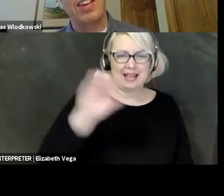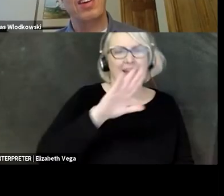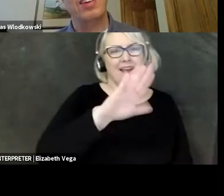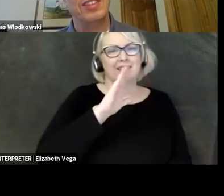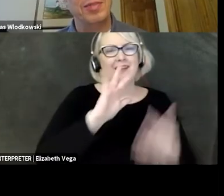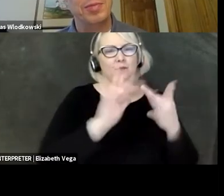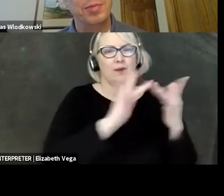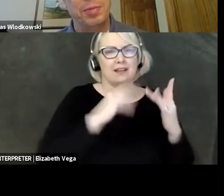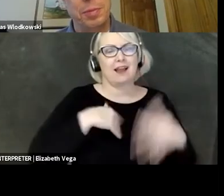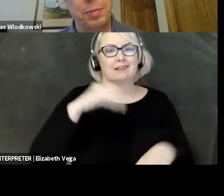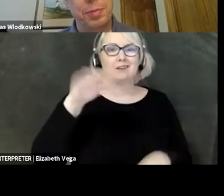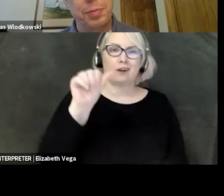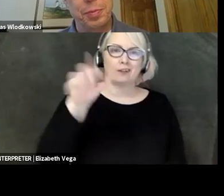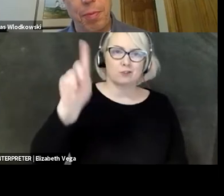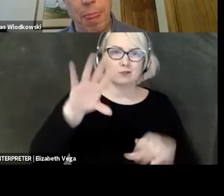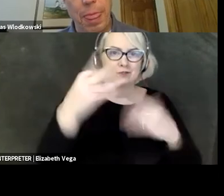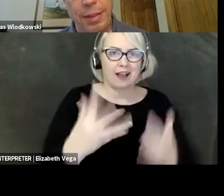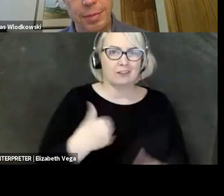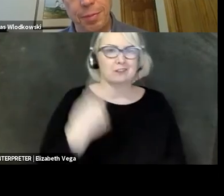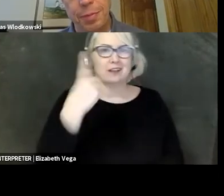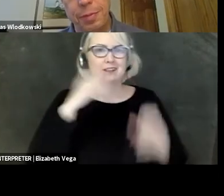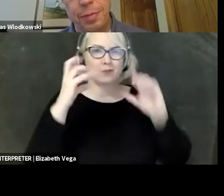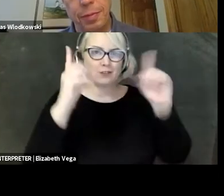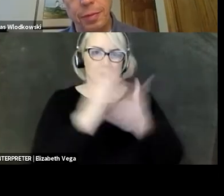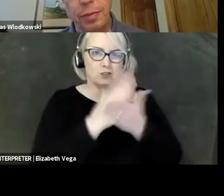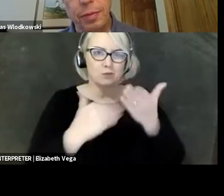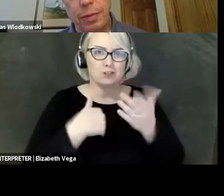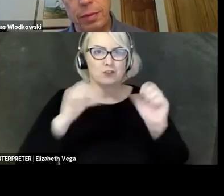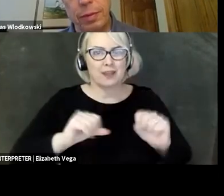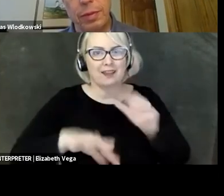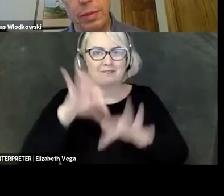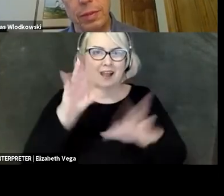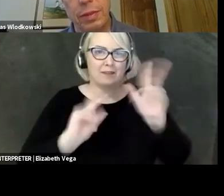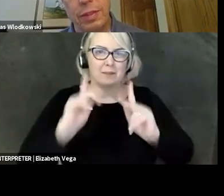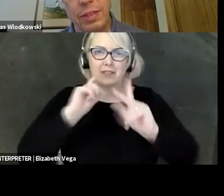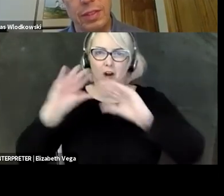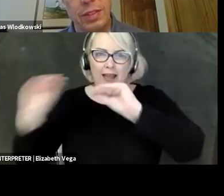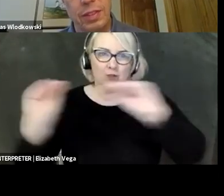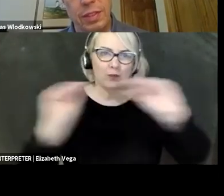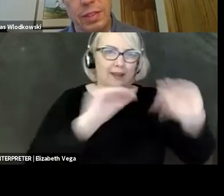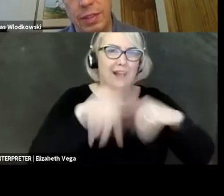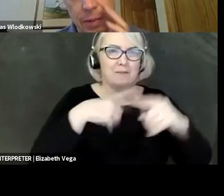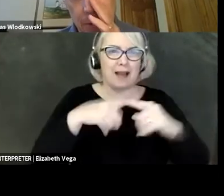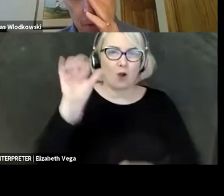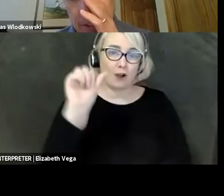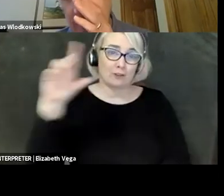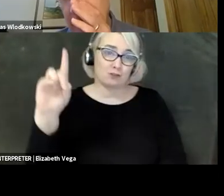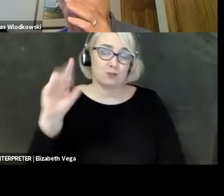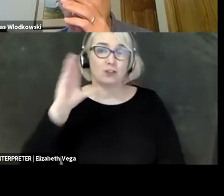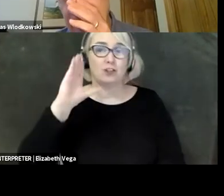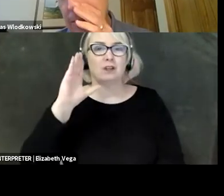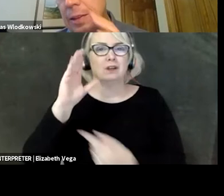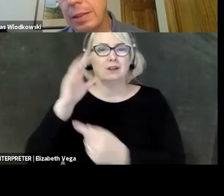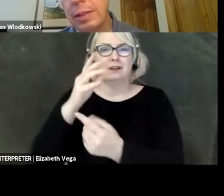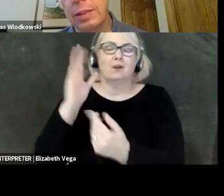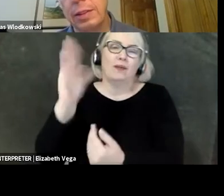providers. There's an education portion where you can find people that are educating about audio description, that you'll have more experience